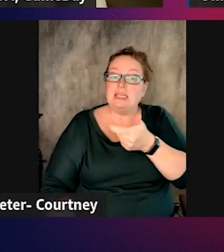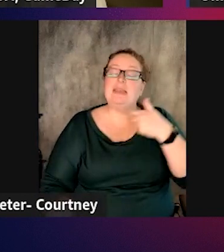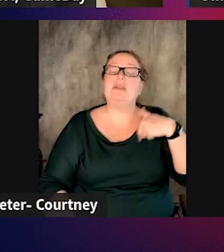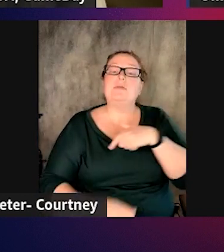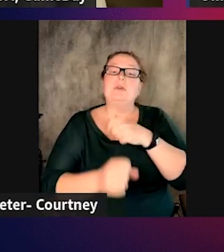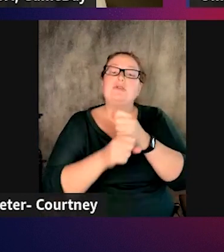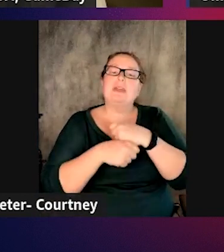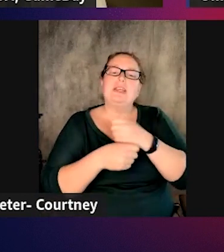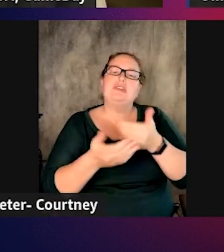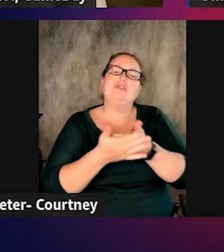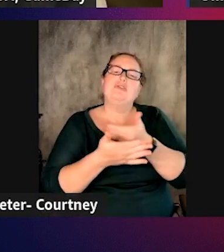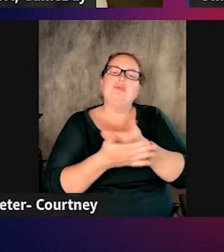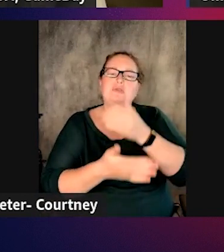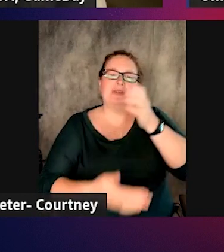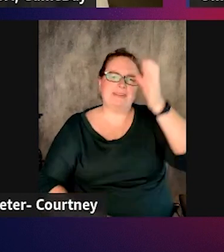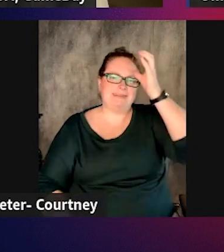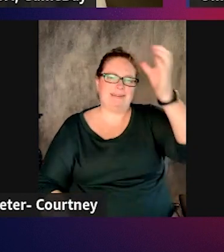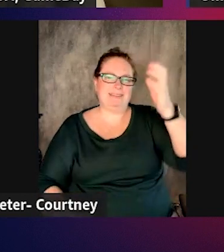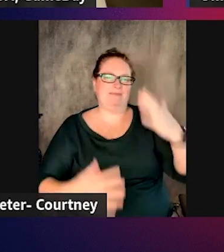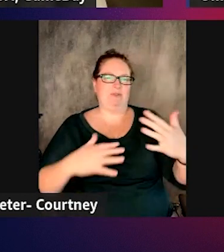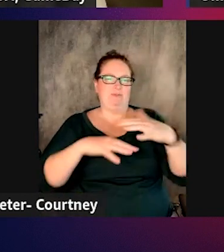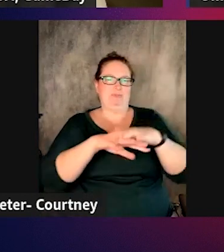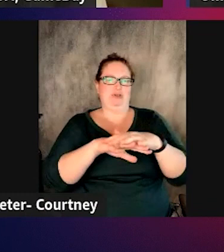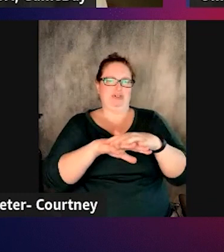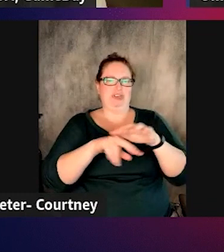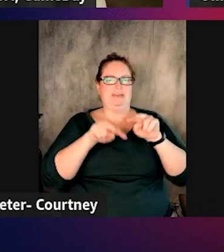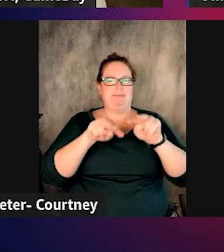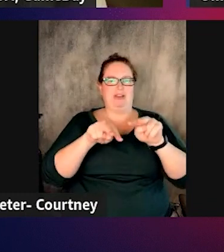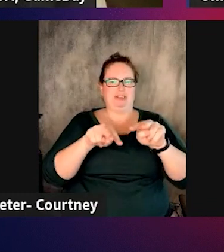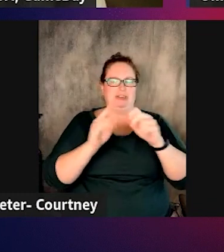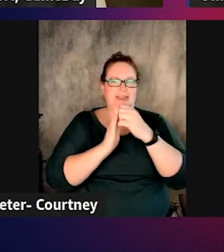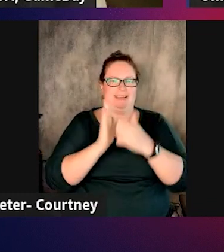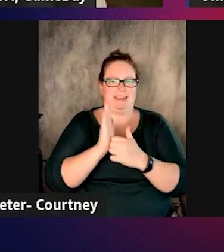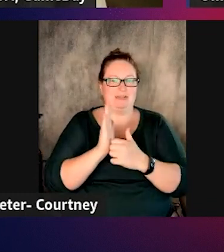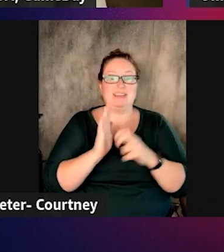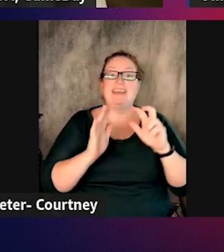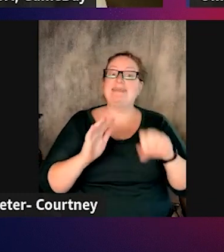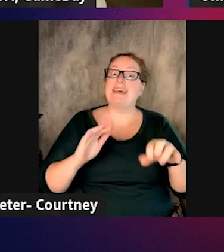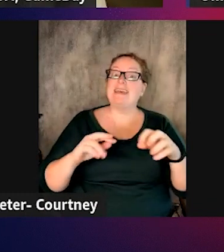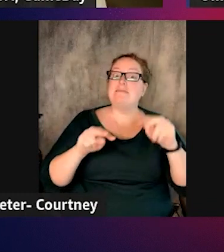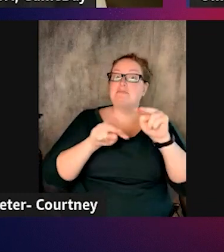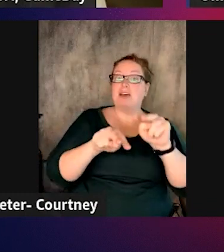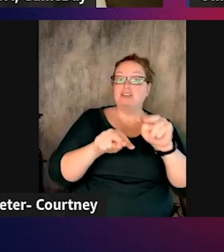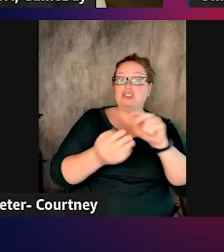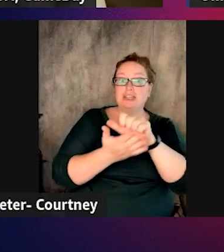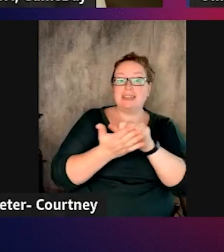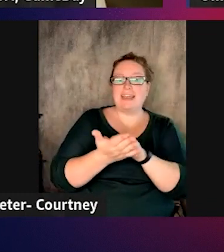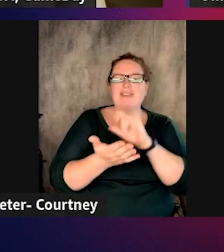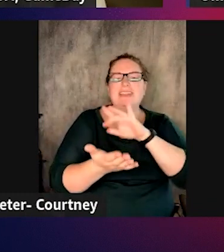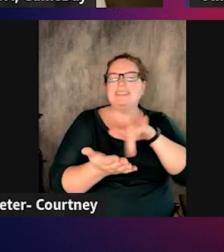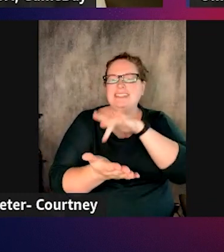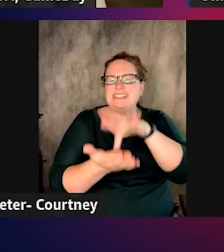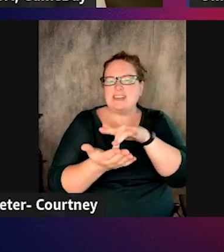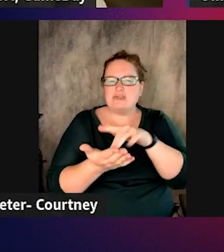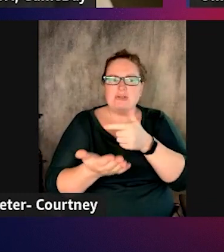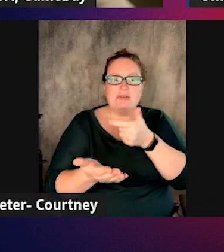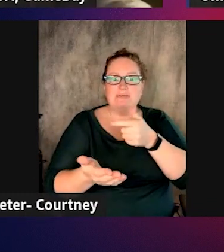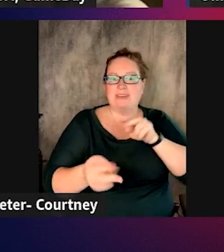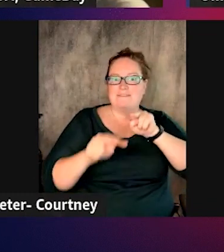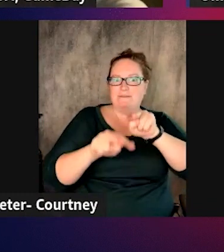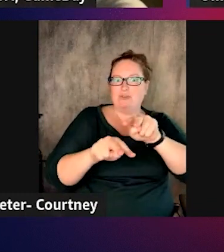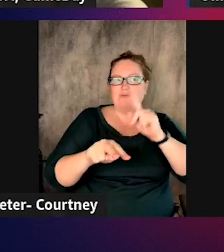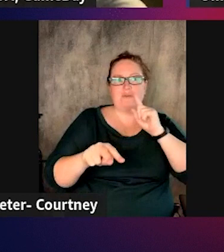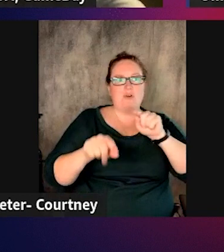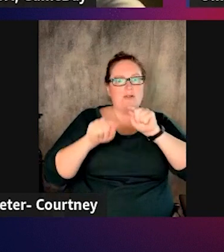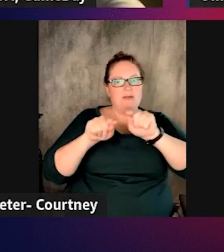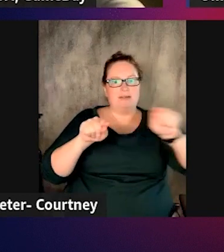concept of monitoring account. And what does a monitoring account do? It's a central view of cross-account telemetry data